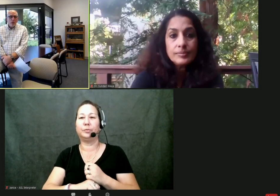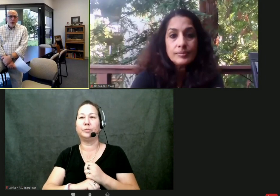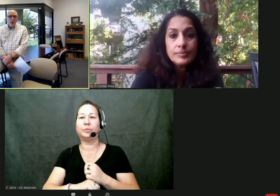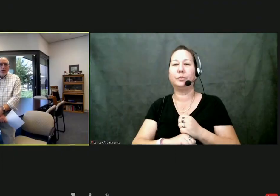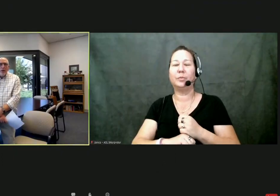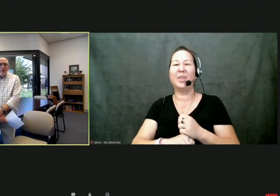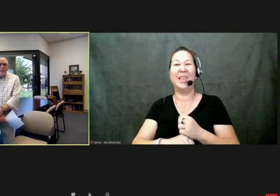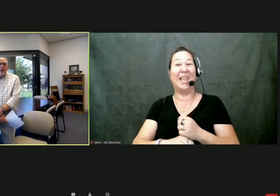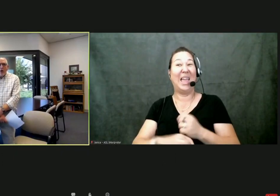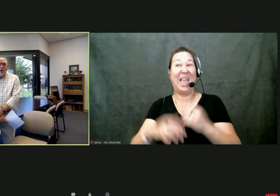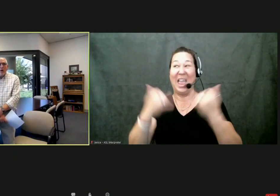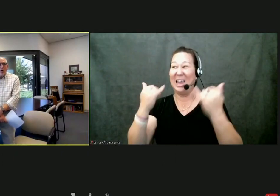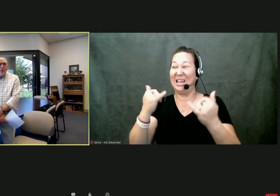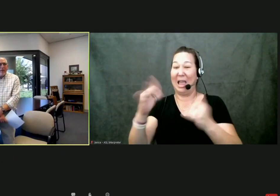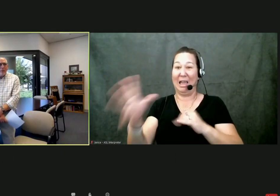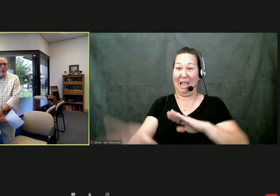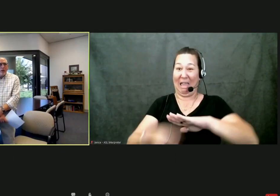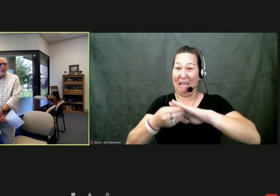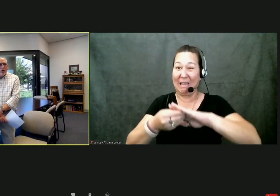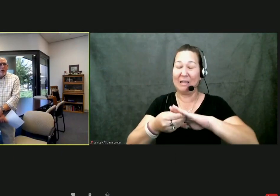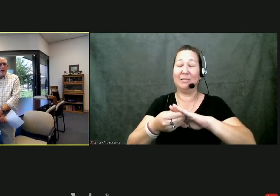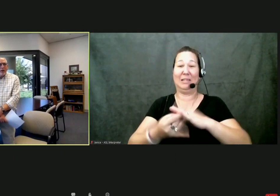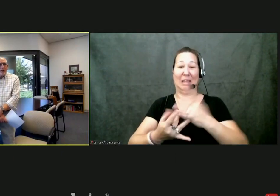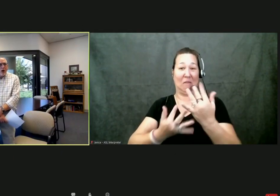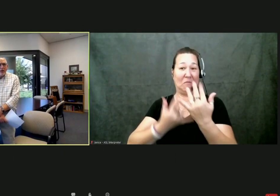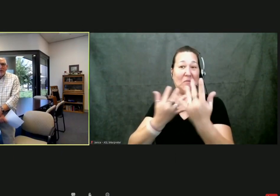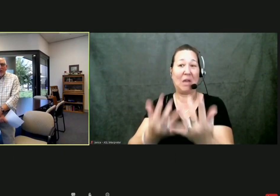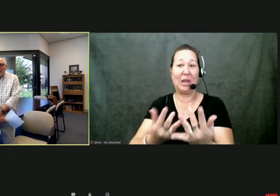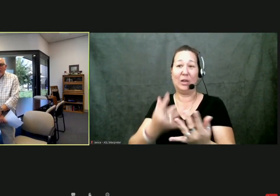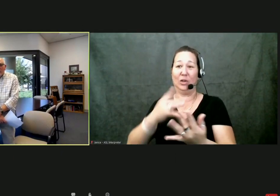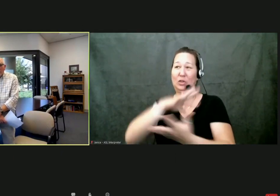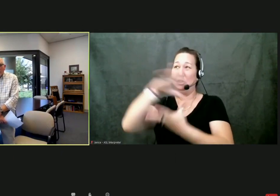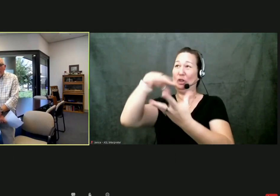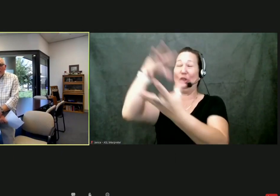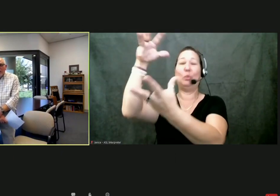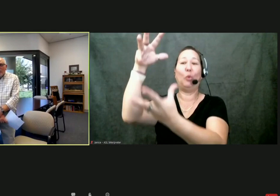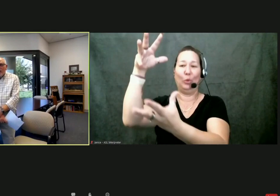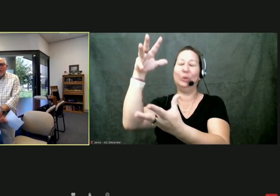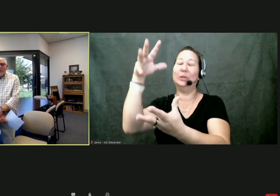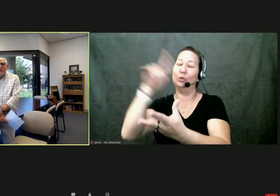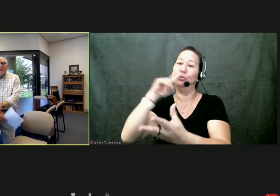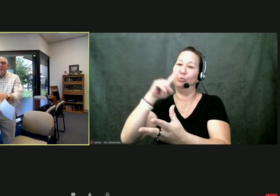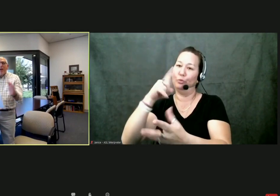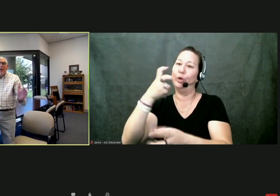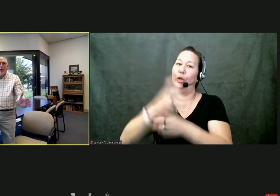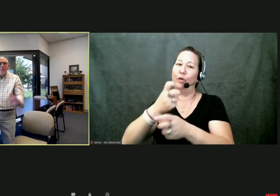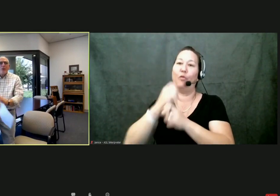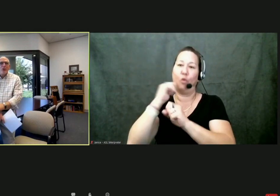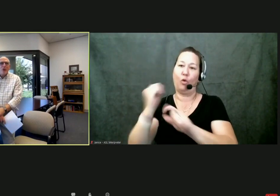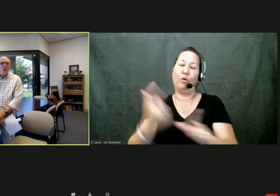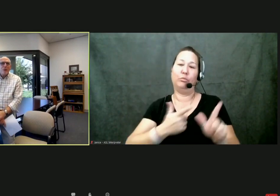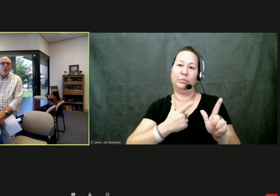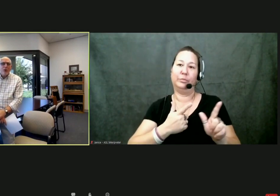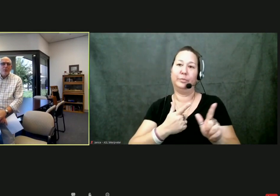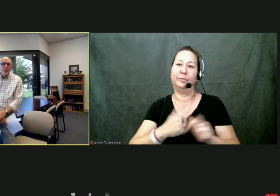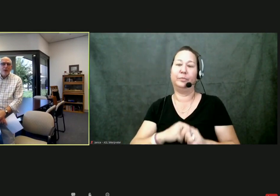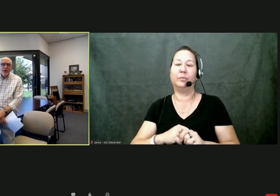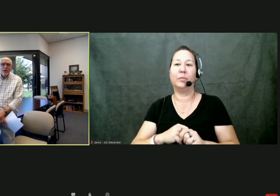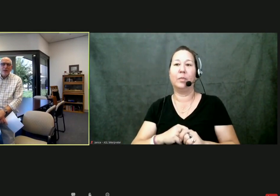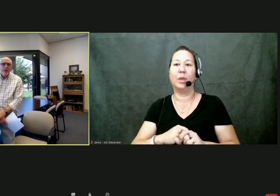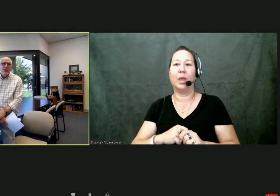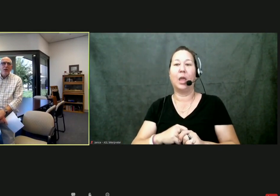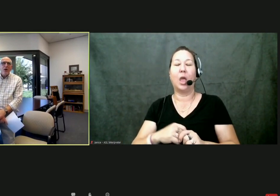smoke, it's been hard on everyone. And so I want to acknowledge that we're not taking a position of